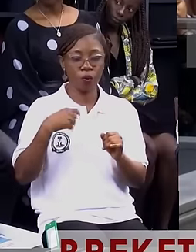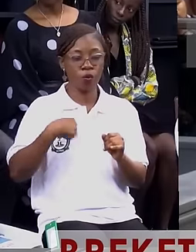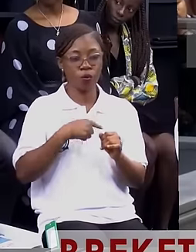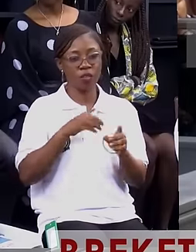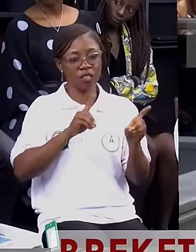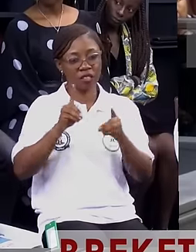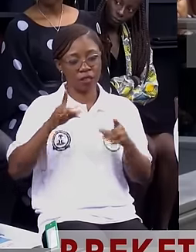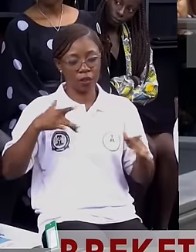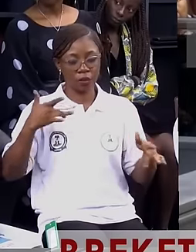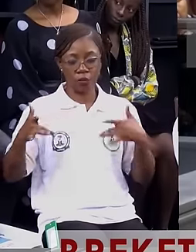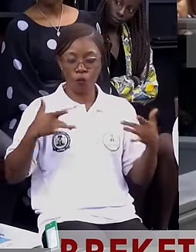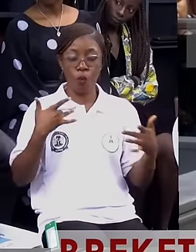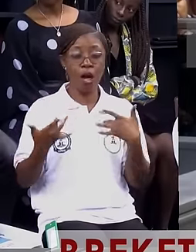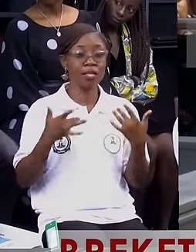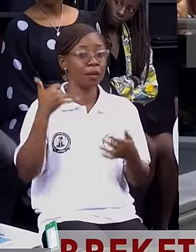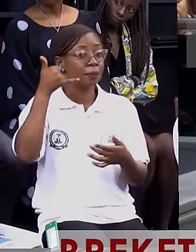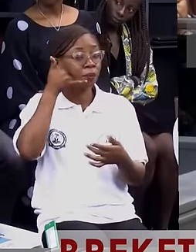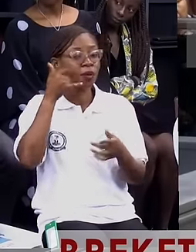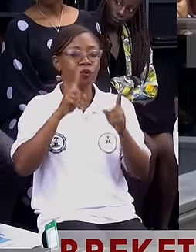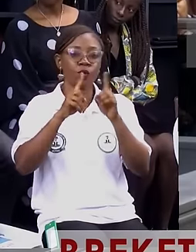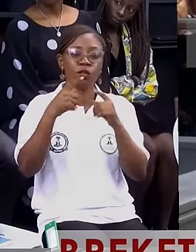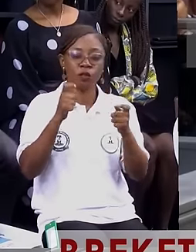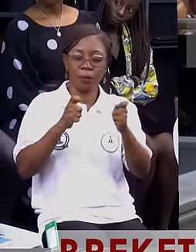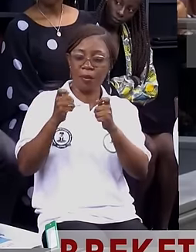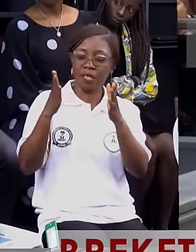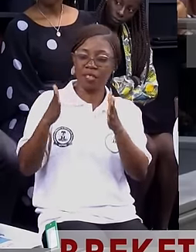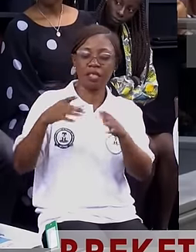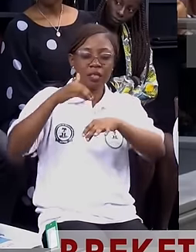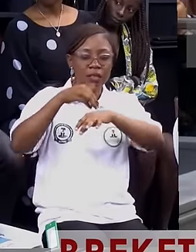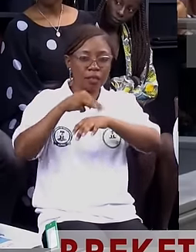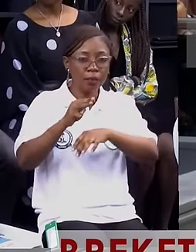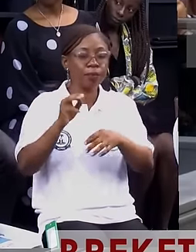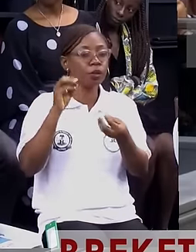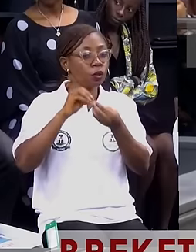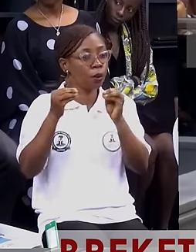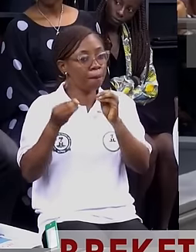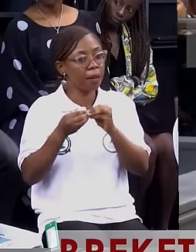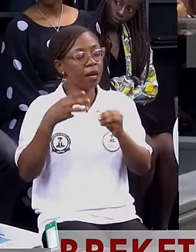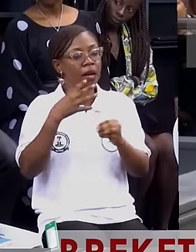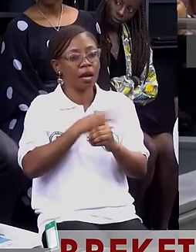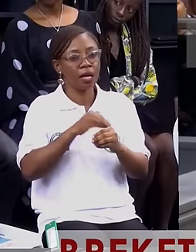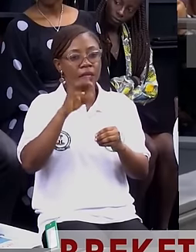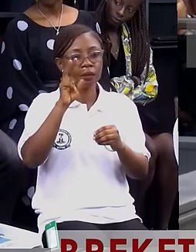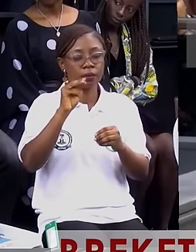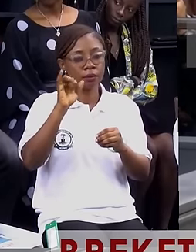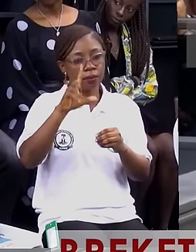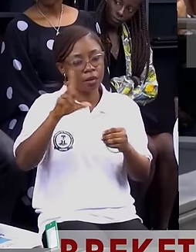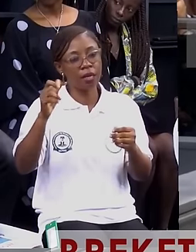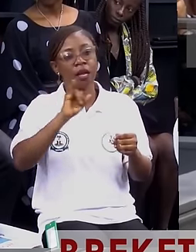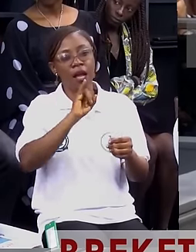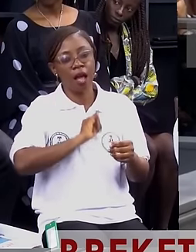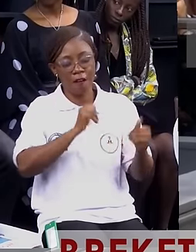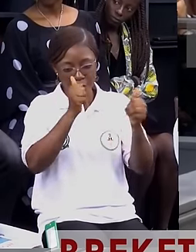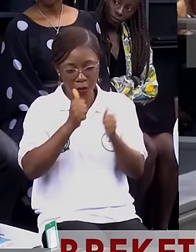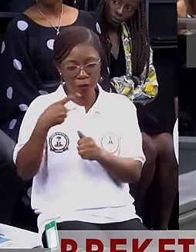WhatsApp call, and I was talking to the manager. They sent me a number, they sent me a mail. I followed the